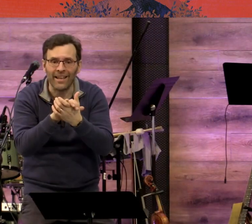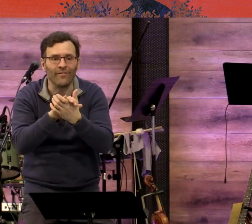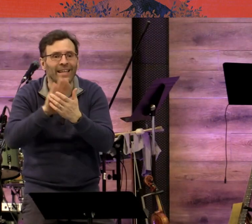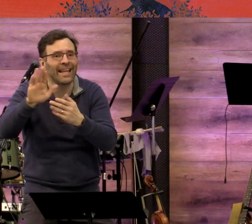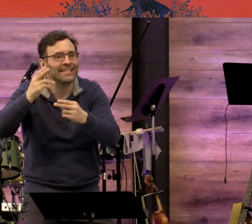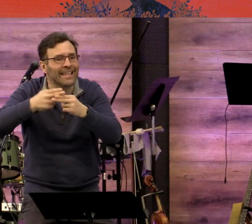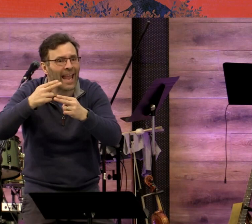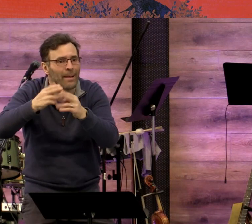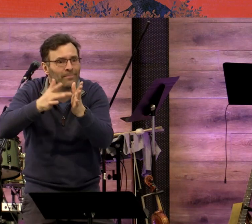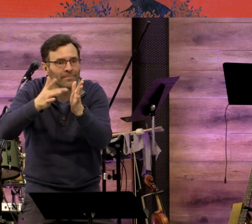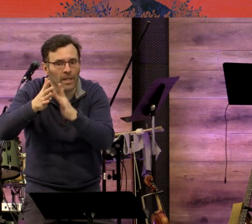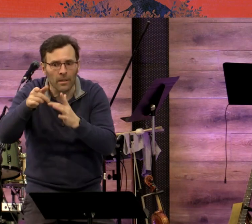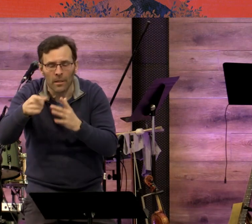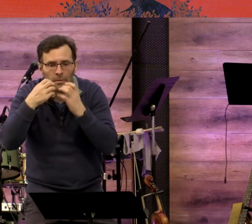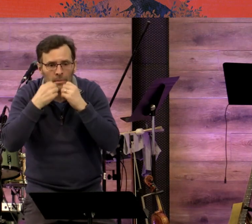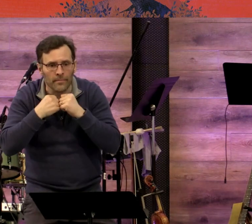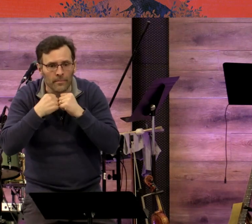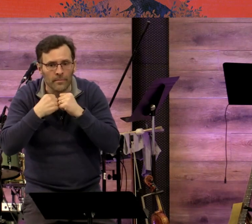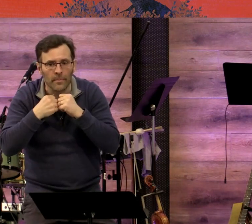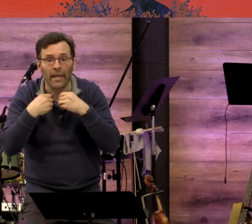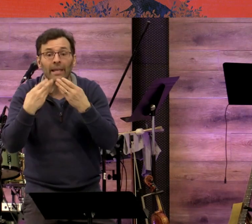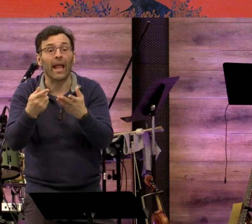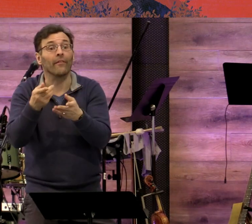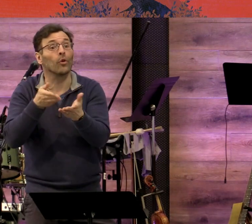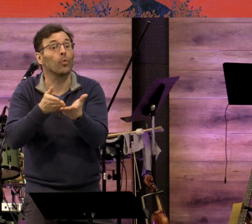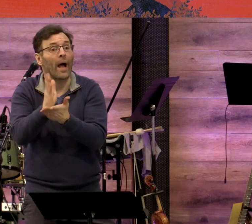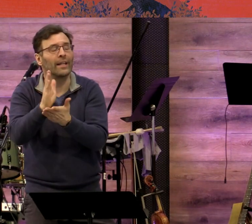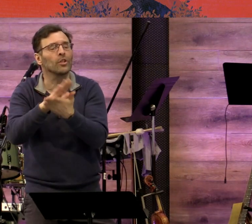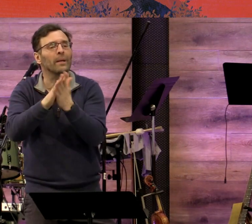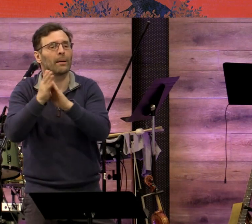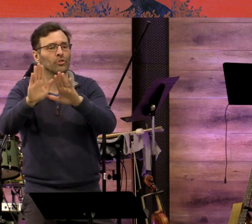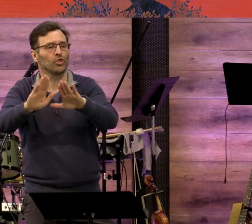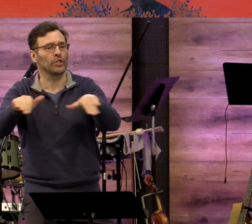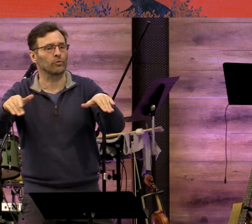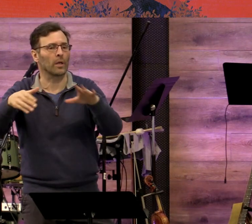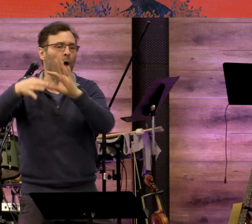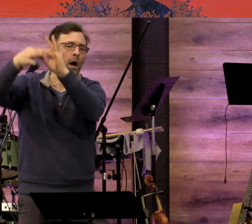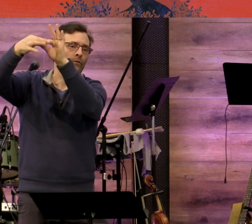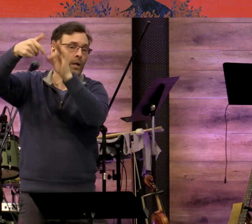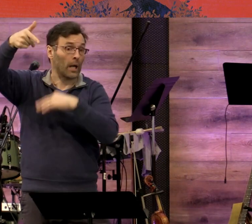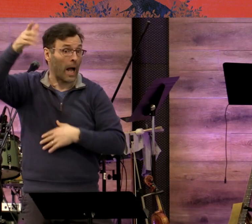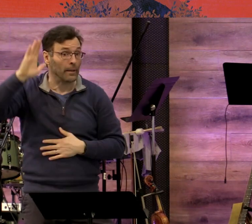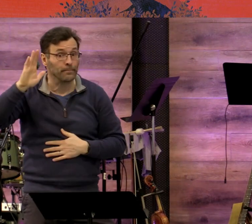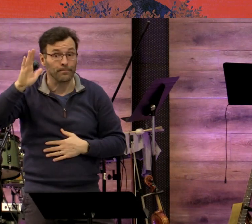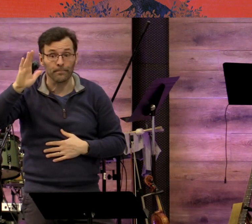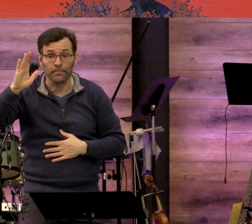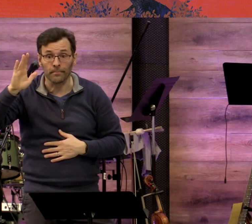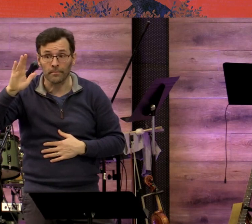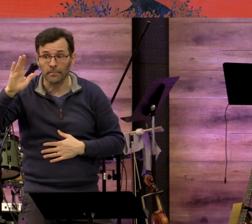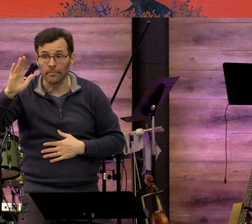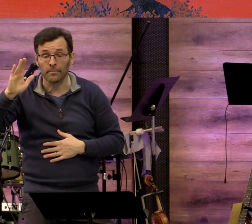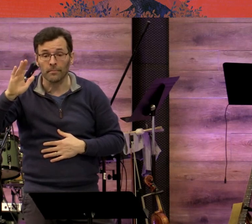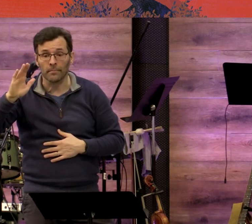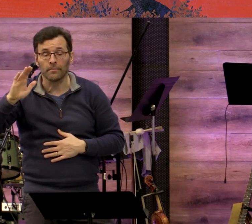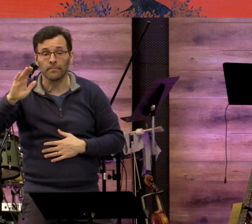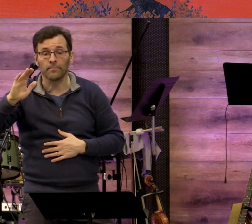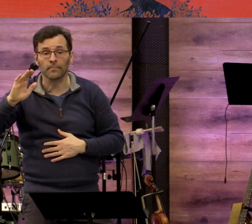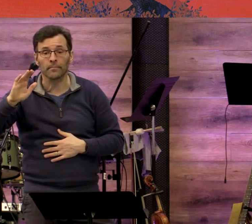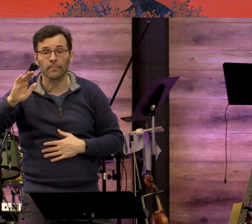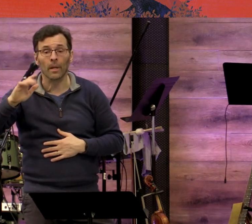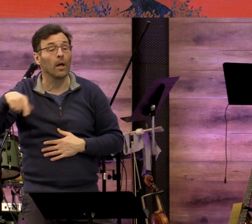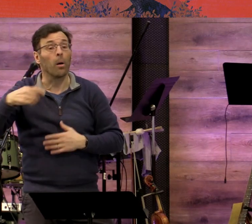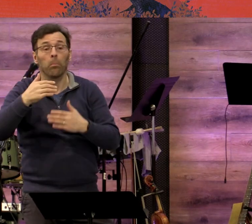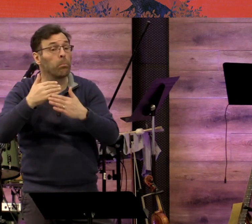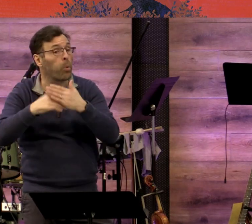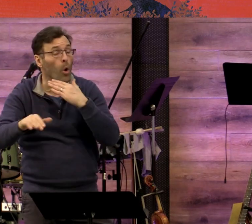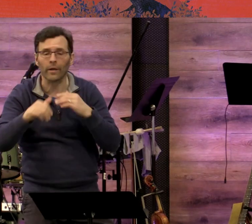name, he gave the right to become children of God. Amen. Who are born not